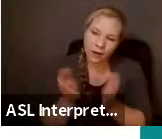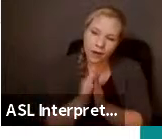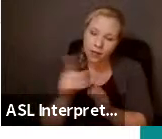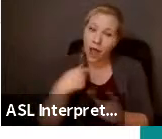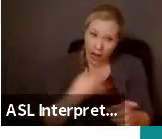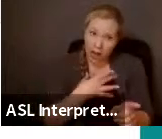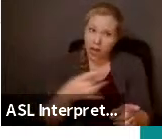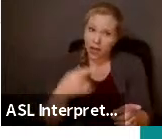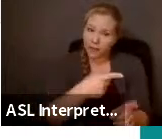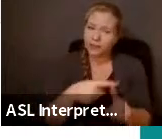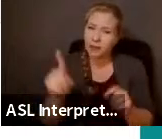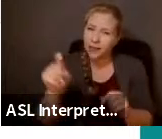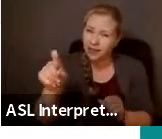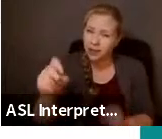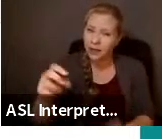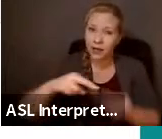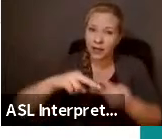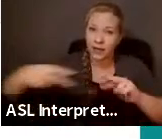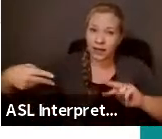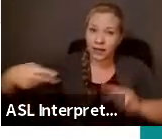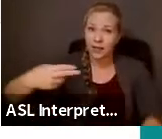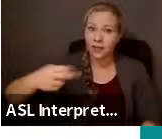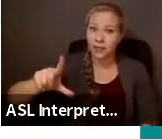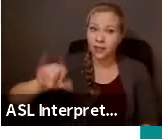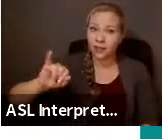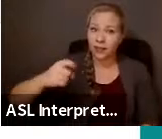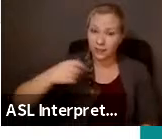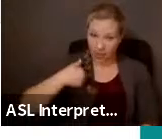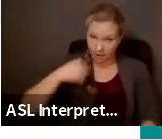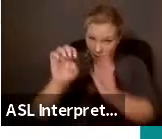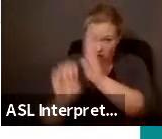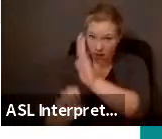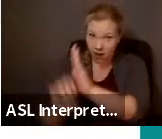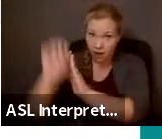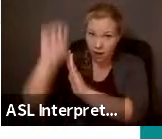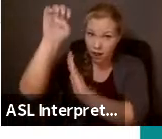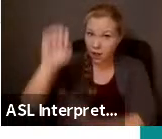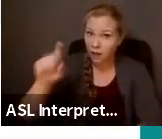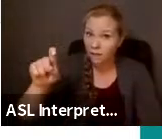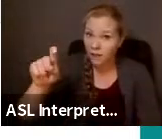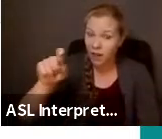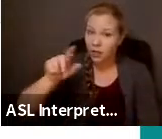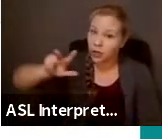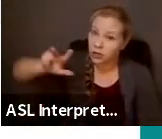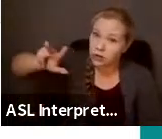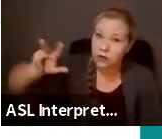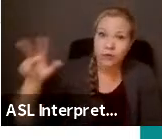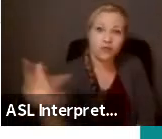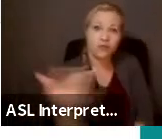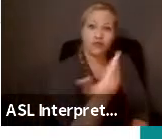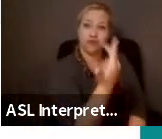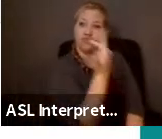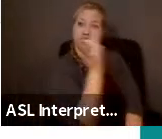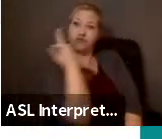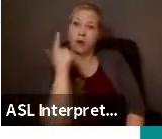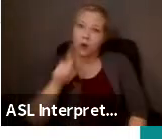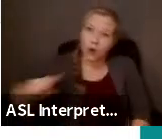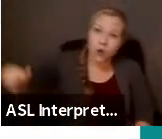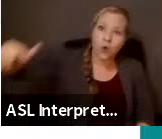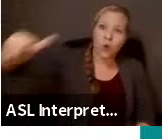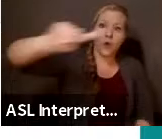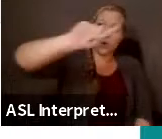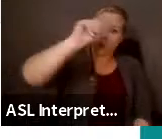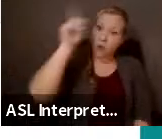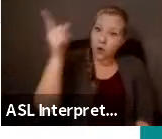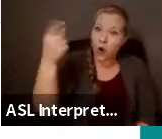there is an elevator, and Helix is great for people that are physically fit, they can ride their bike up there,